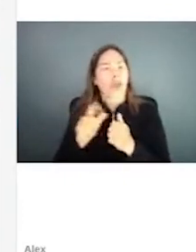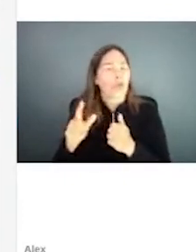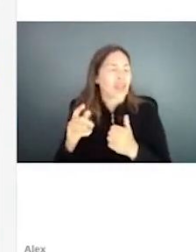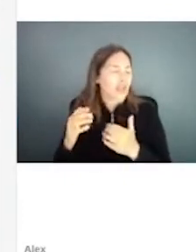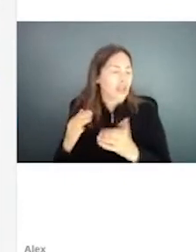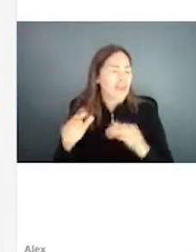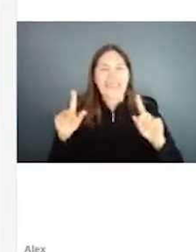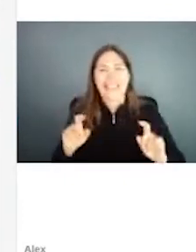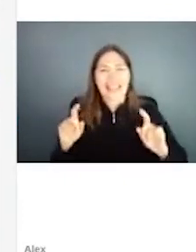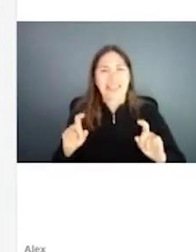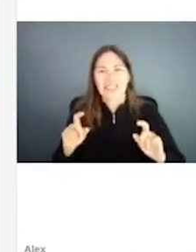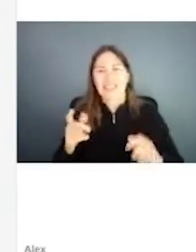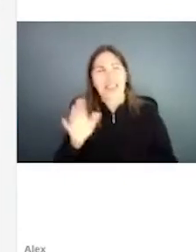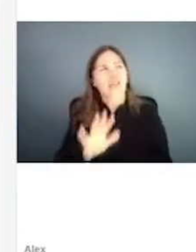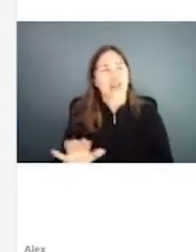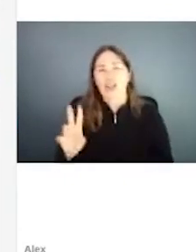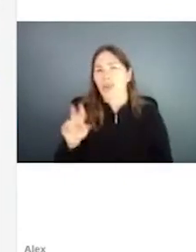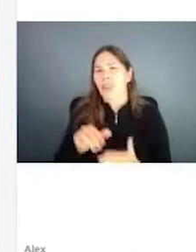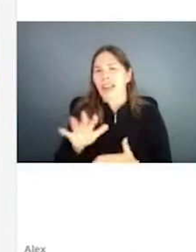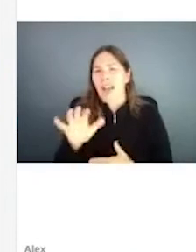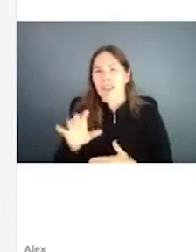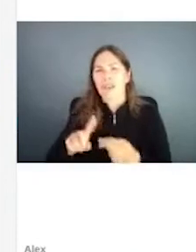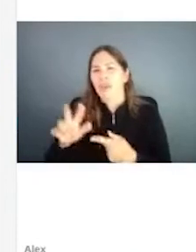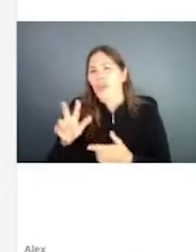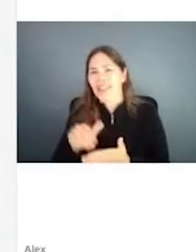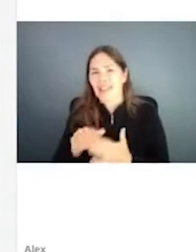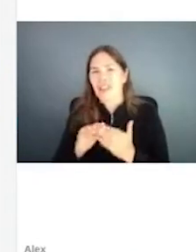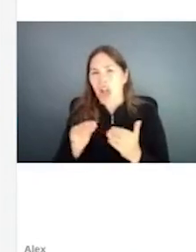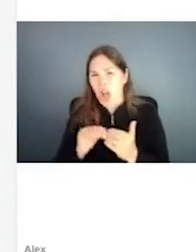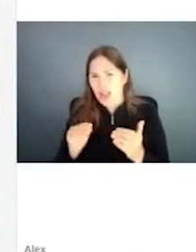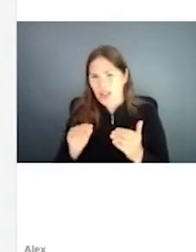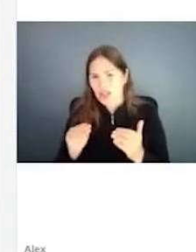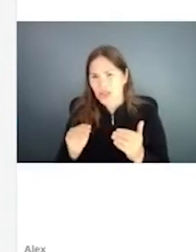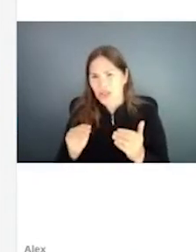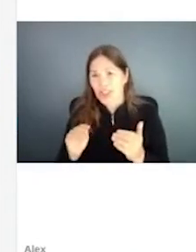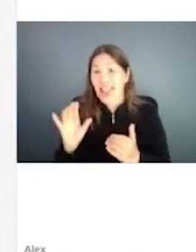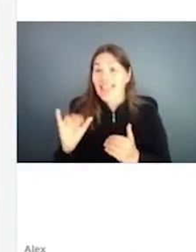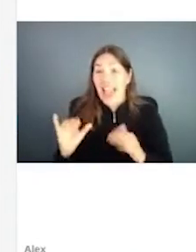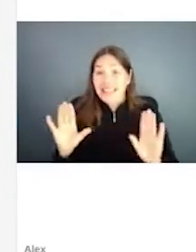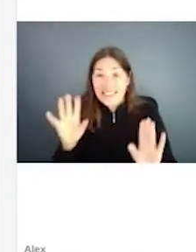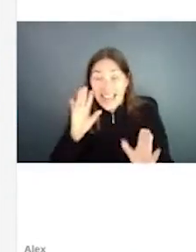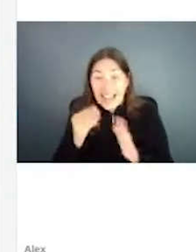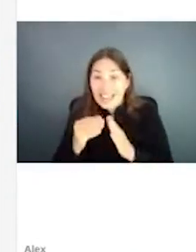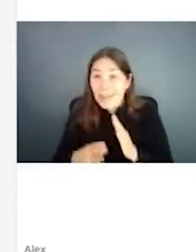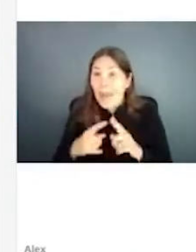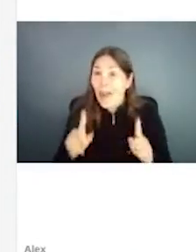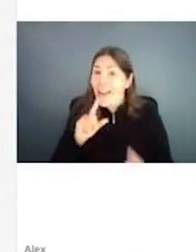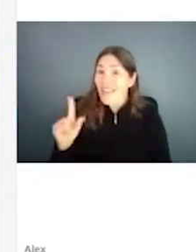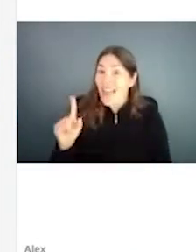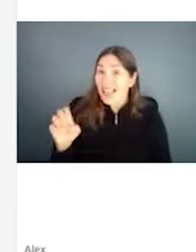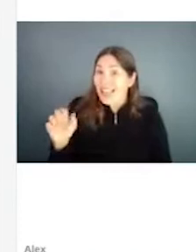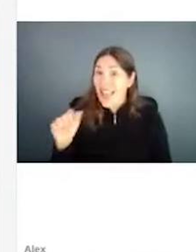testing, it's somewhere around $2,500 to $3,000. And that sounds expensive, but if your LEA can support